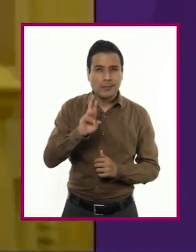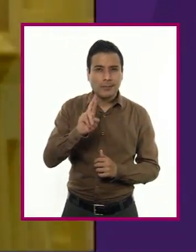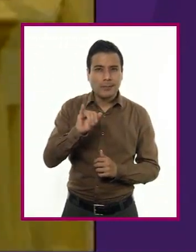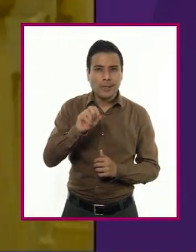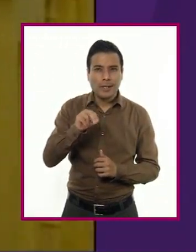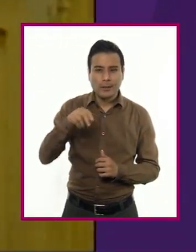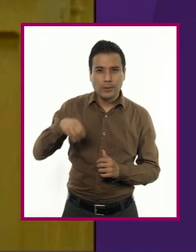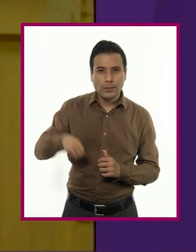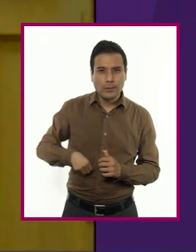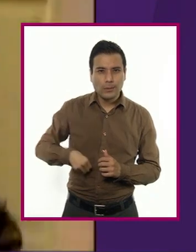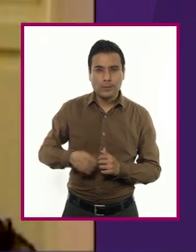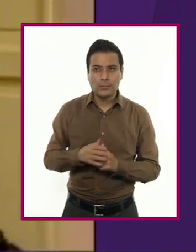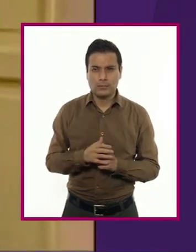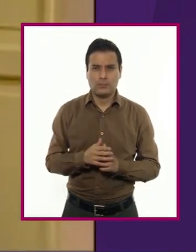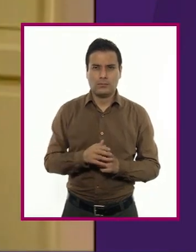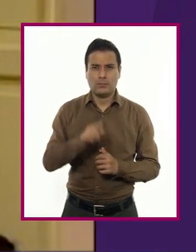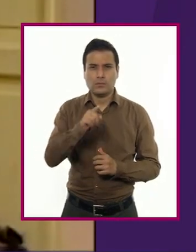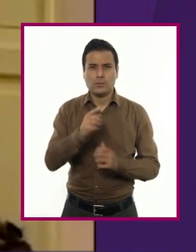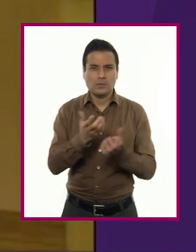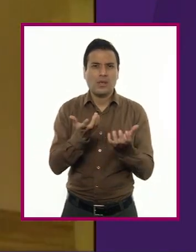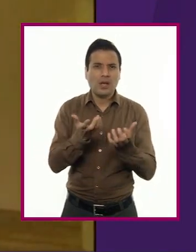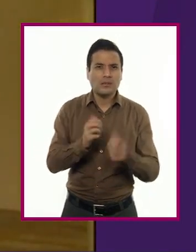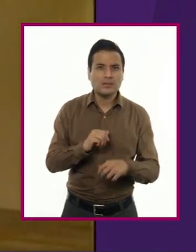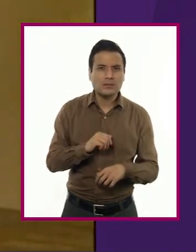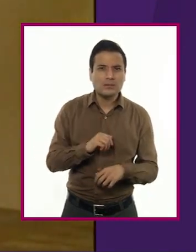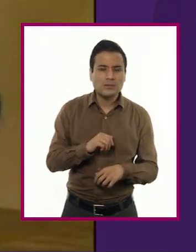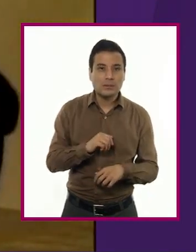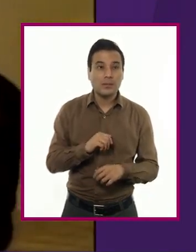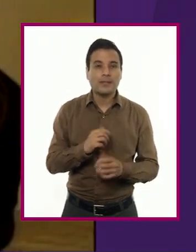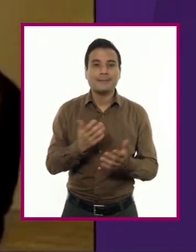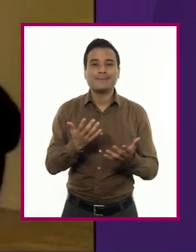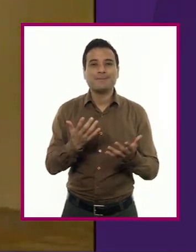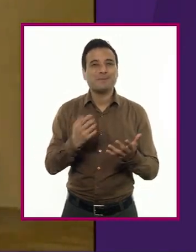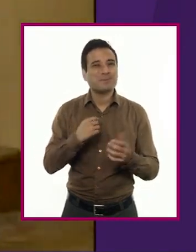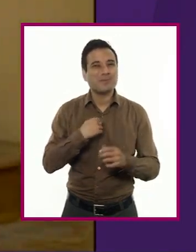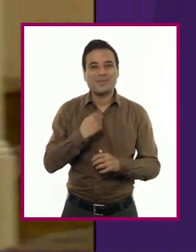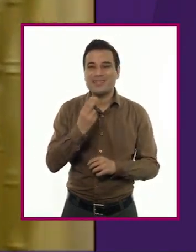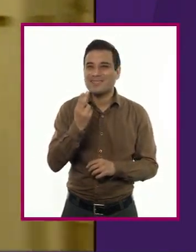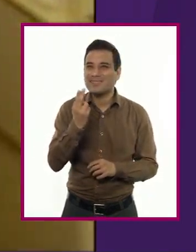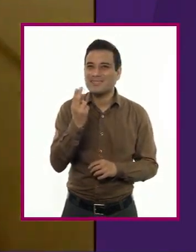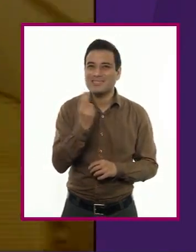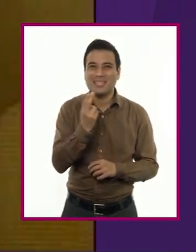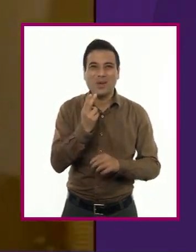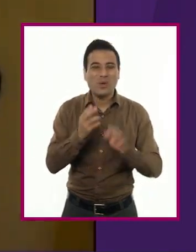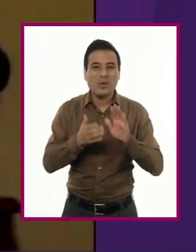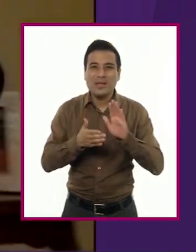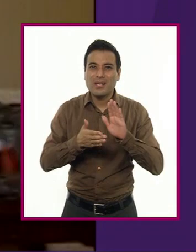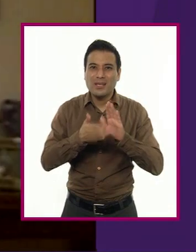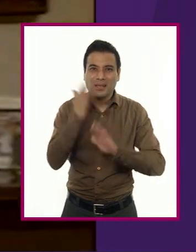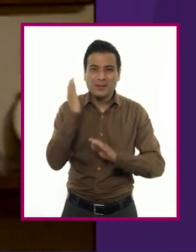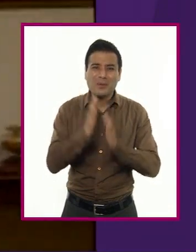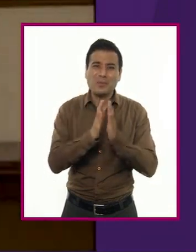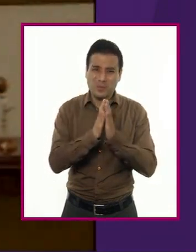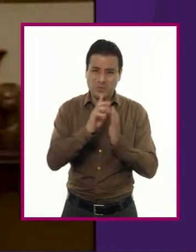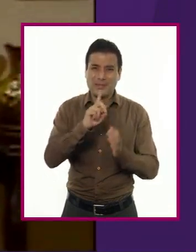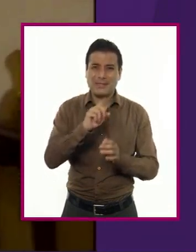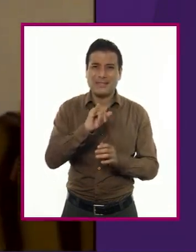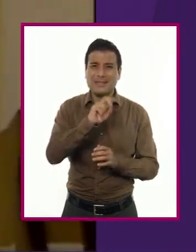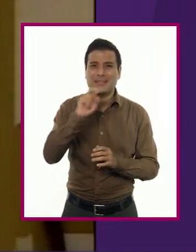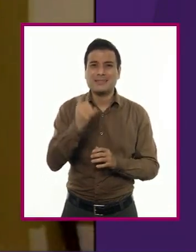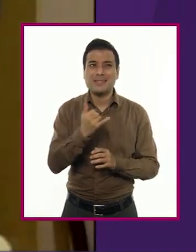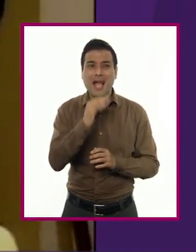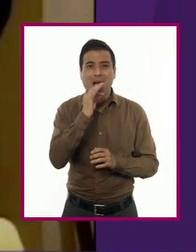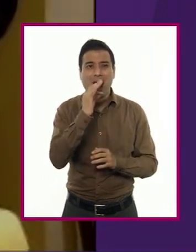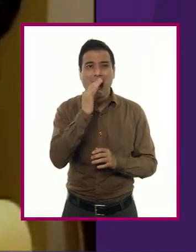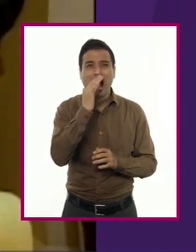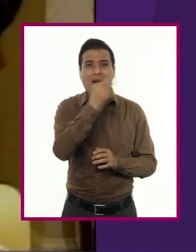Mark! Yeah. What are you doing? Sally, I have to go. Please tell Dizzy that I